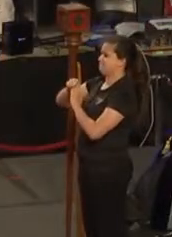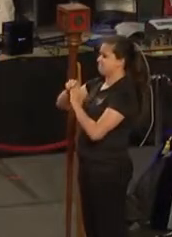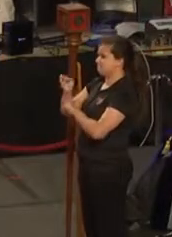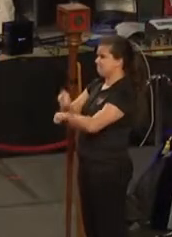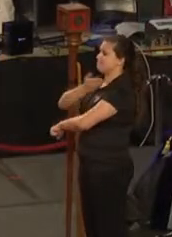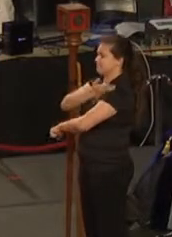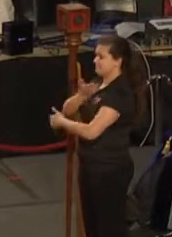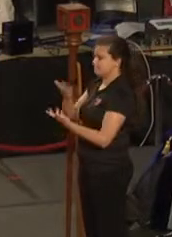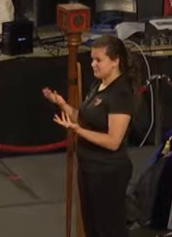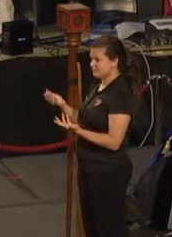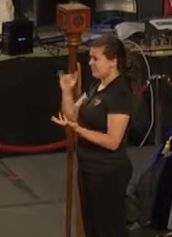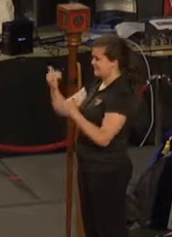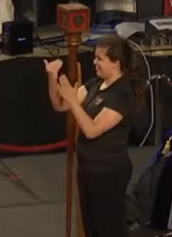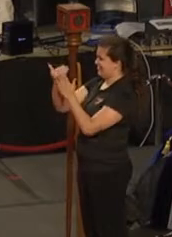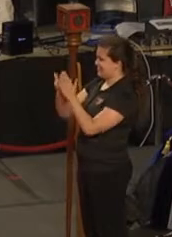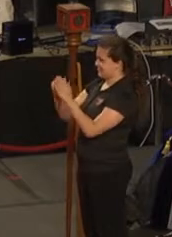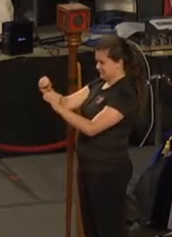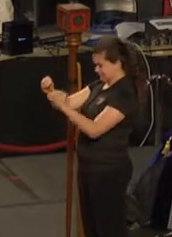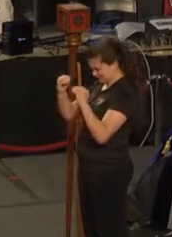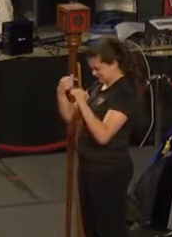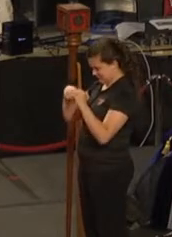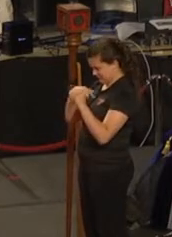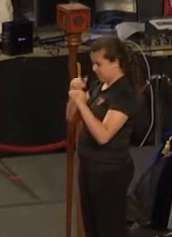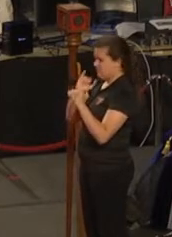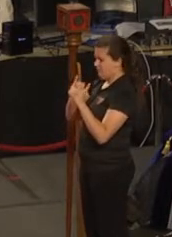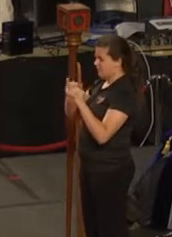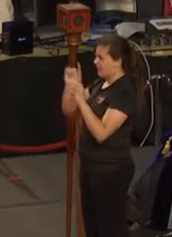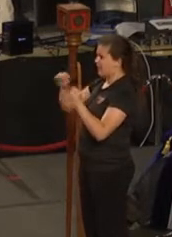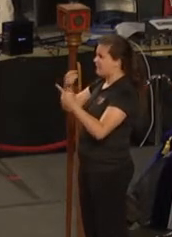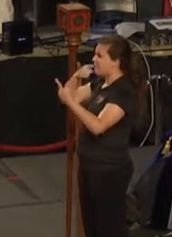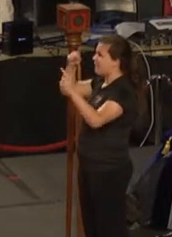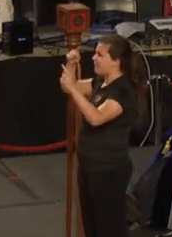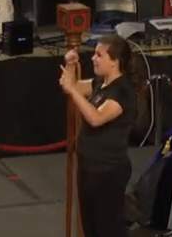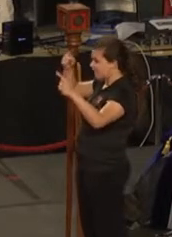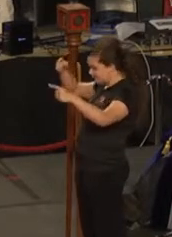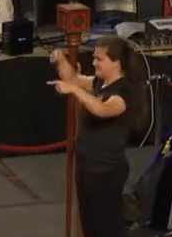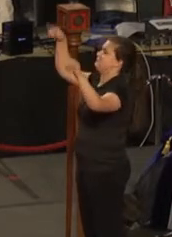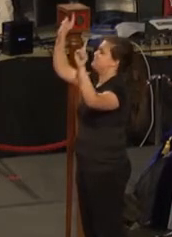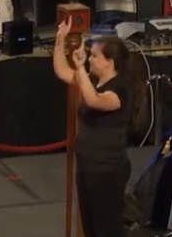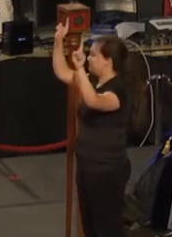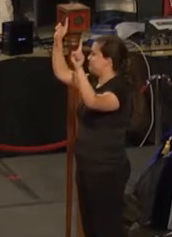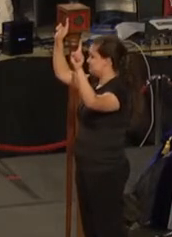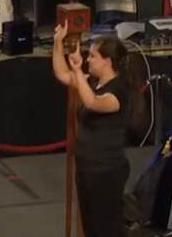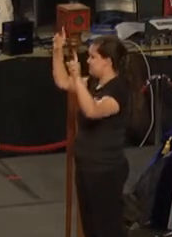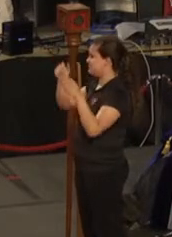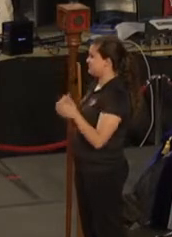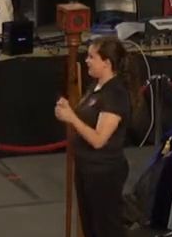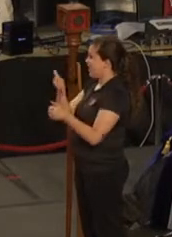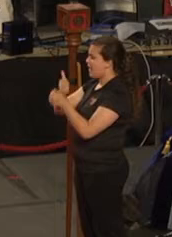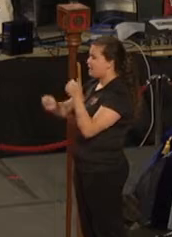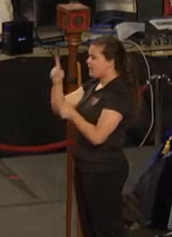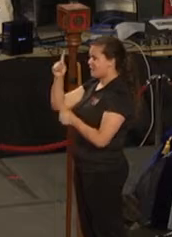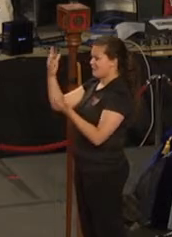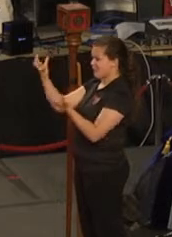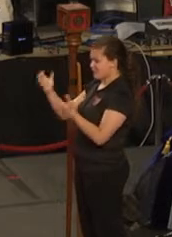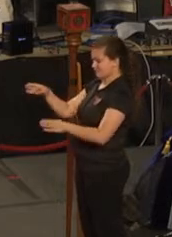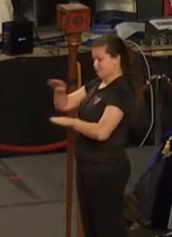presented to us to help us go further than we've ever gone before. You know, everybody wants to be happy.